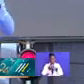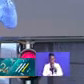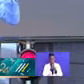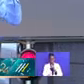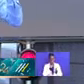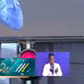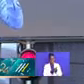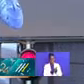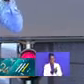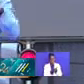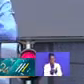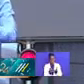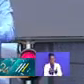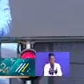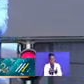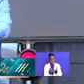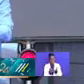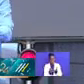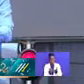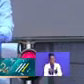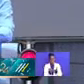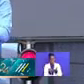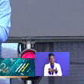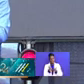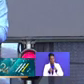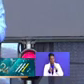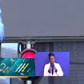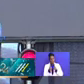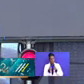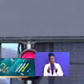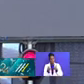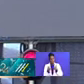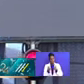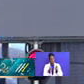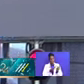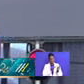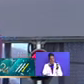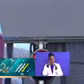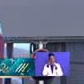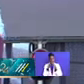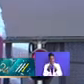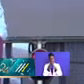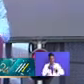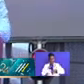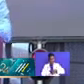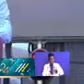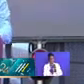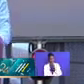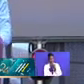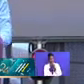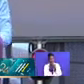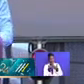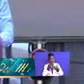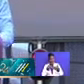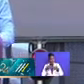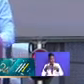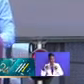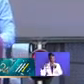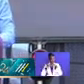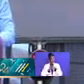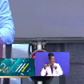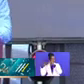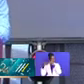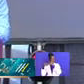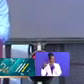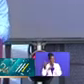sure that the the the the the ones that will come forward are going to get it before I leave somebody